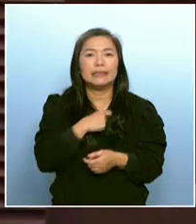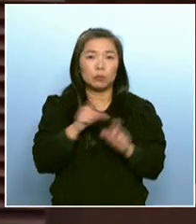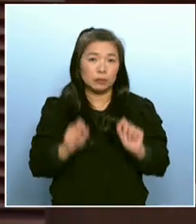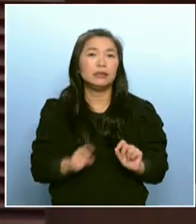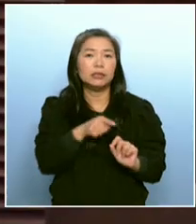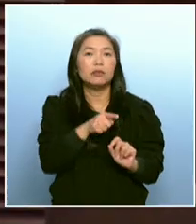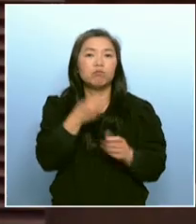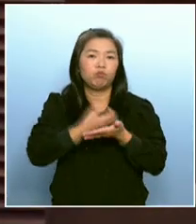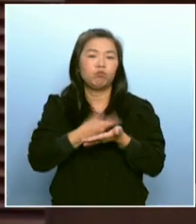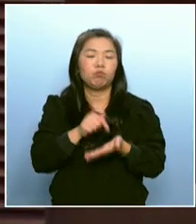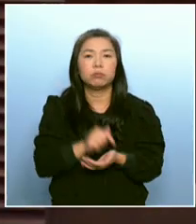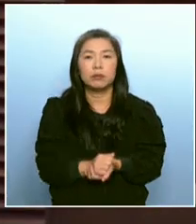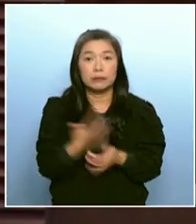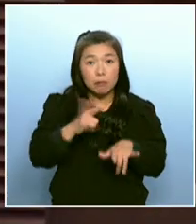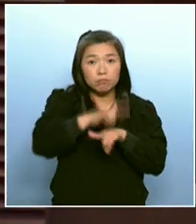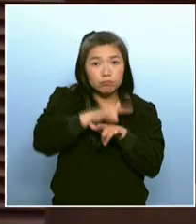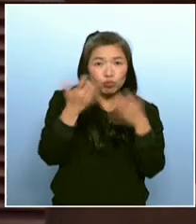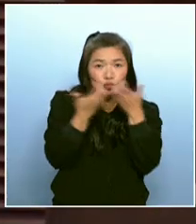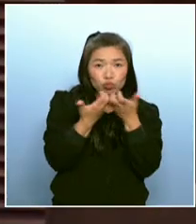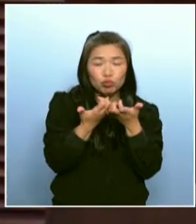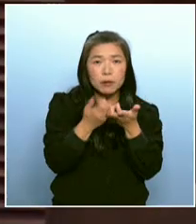is a very meaningful project.